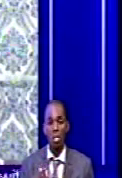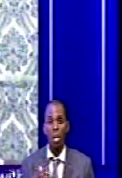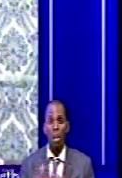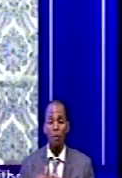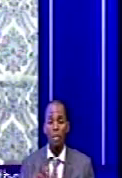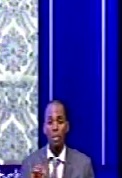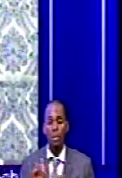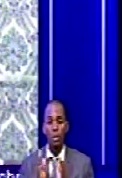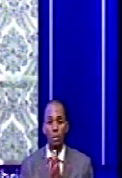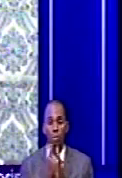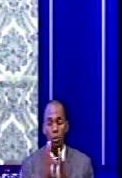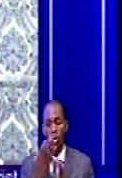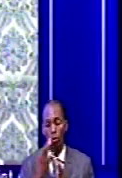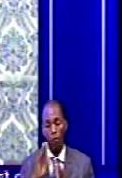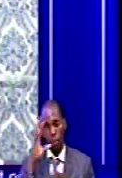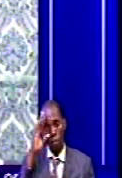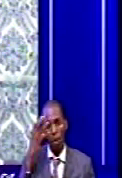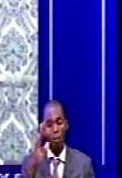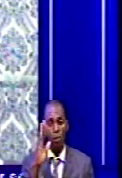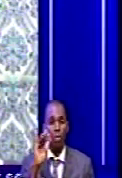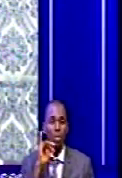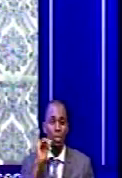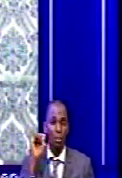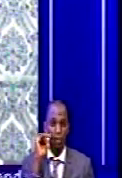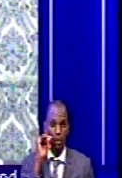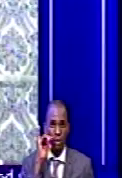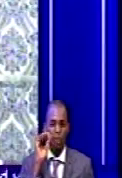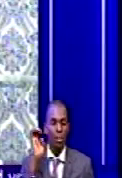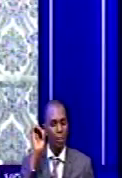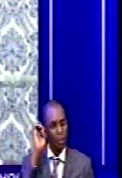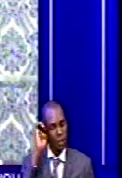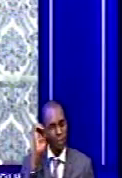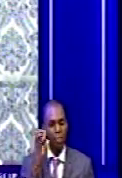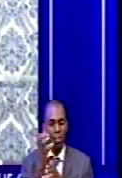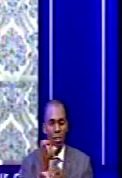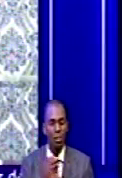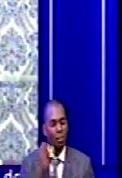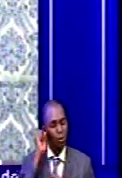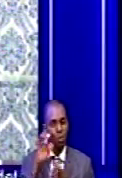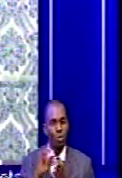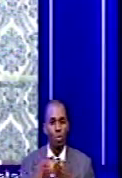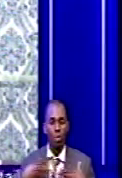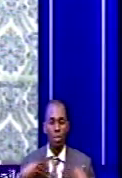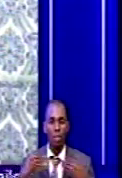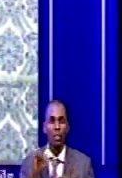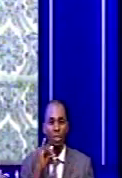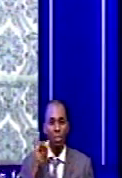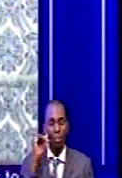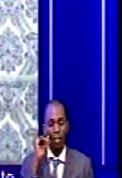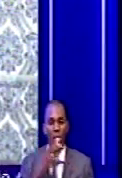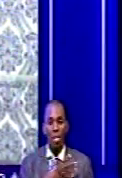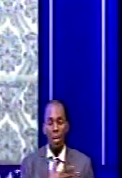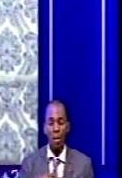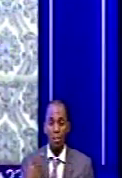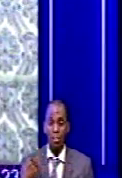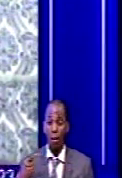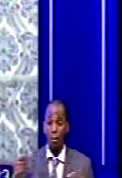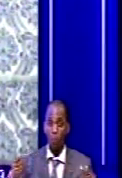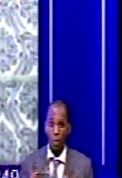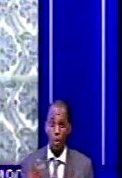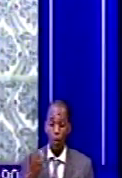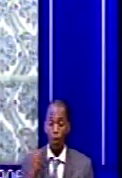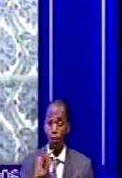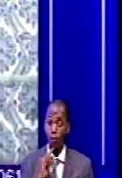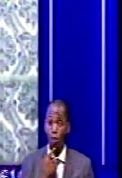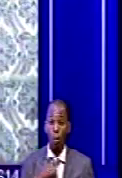Crusade that was anchored here last month. I went to that crusade with a terrible ulcer. The pain was so severe